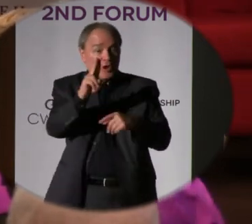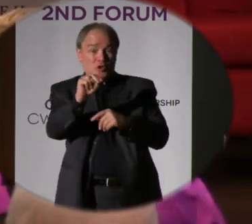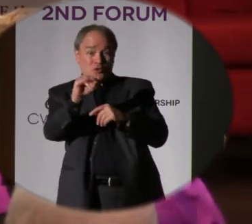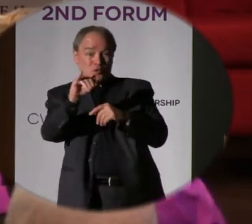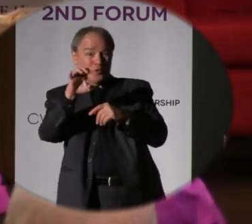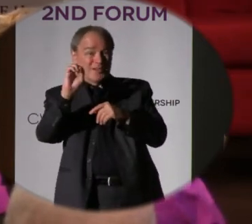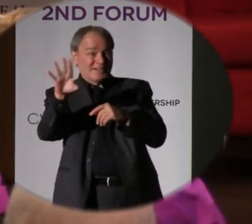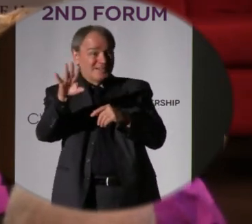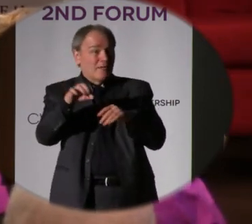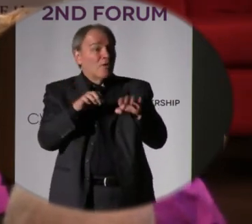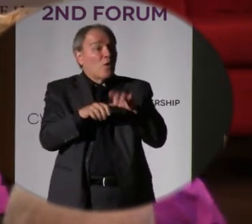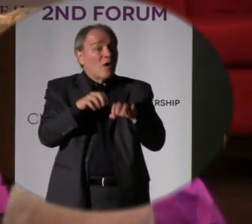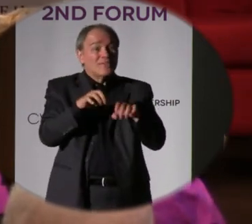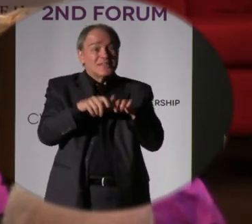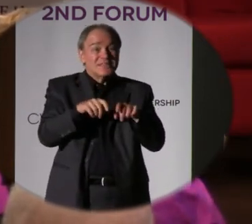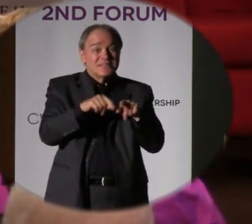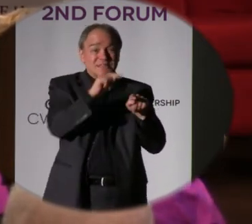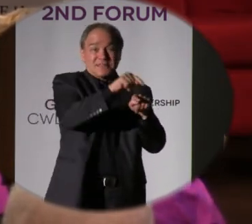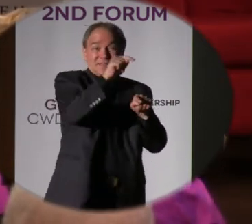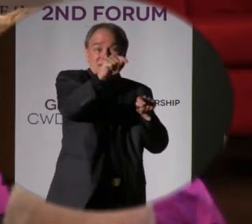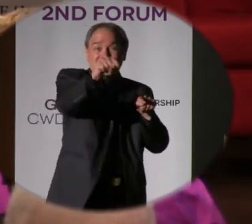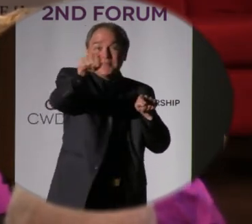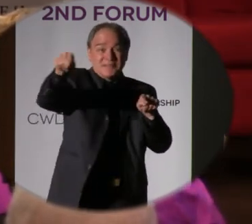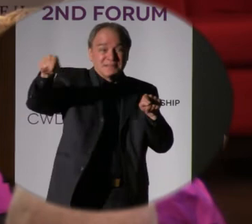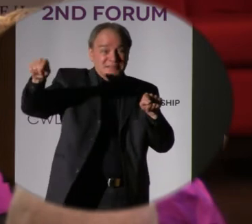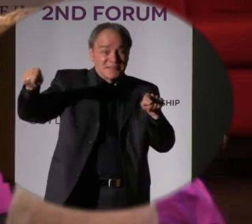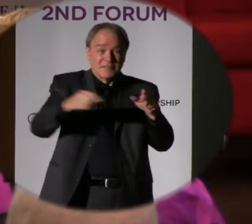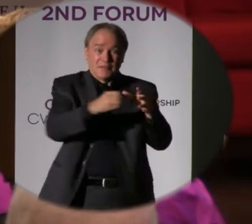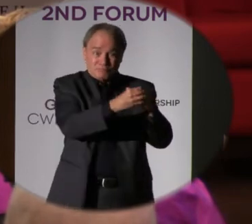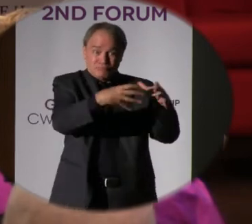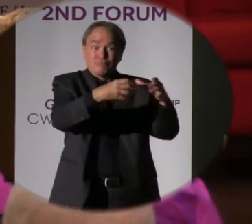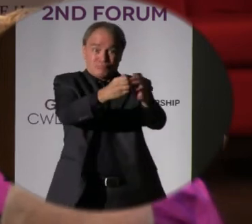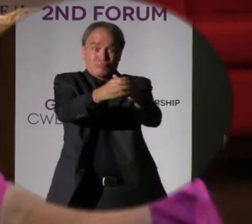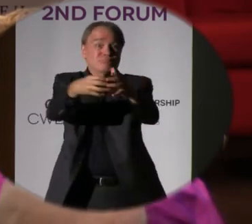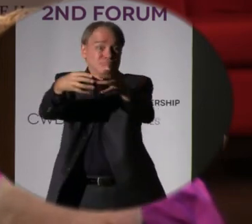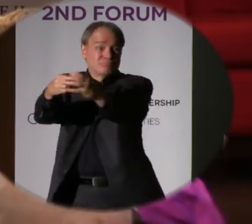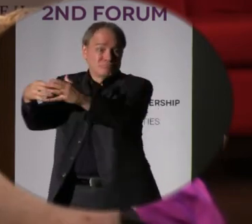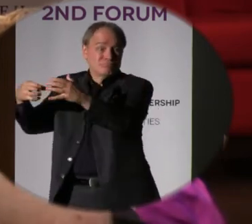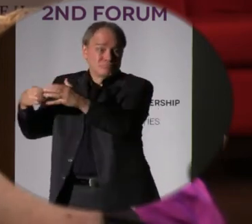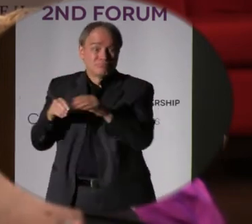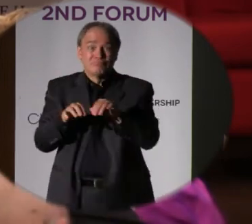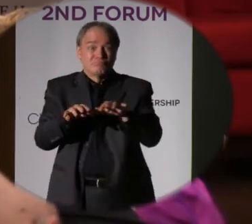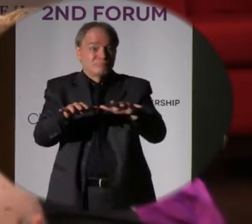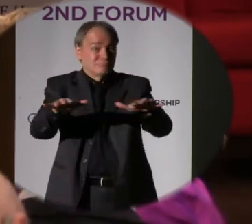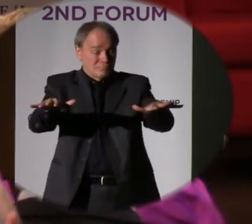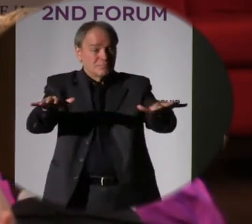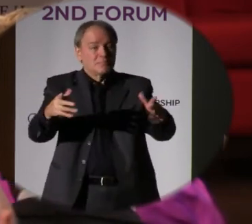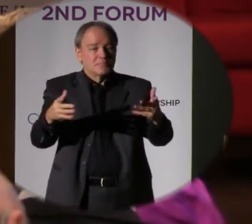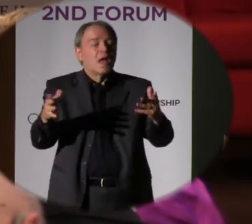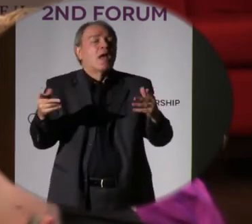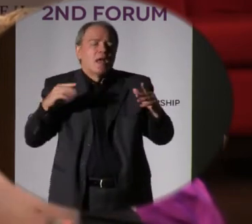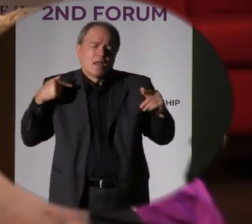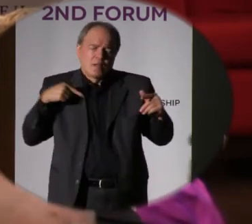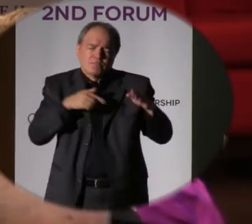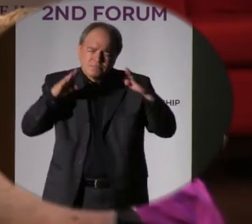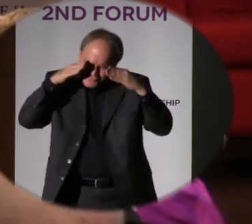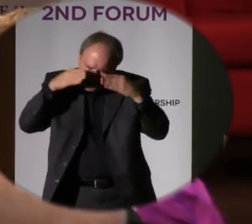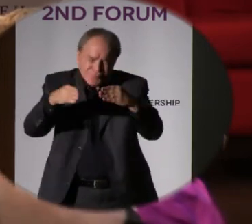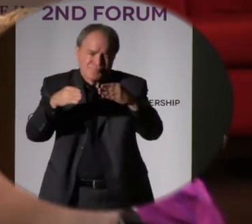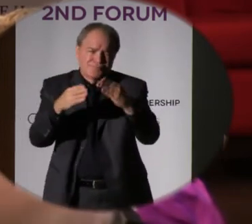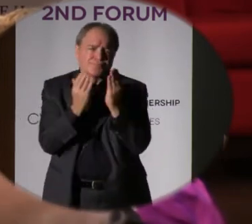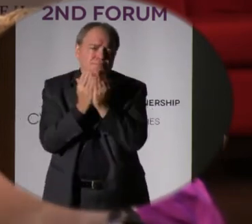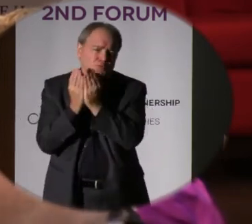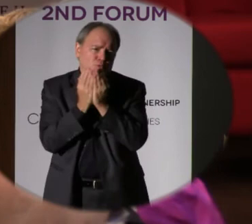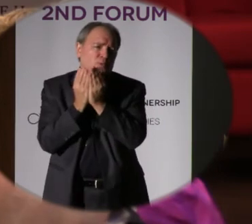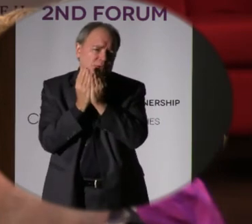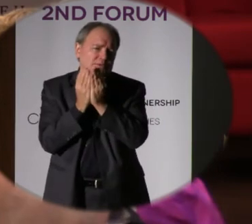It's growing every year, and fortunately, education is one of the main things. We have the